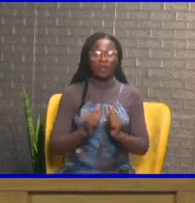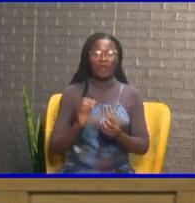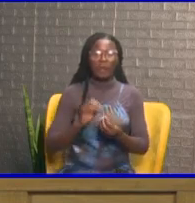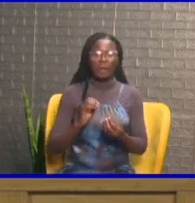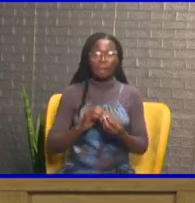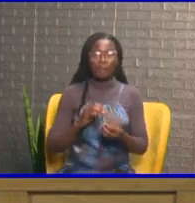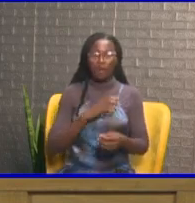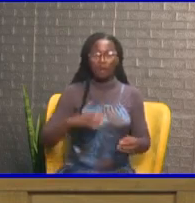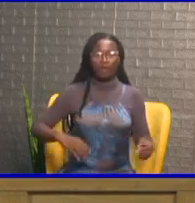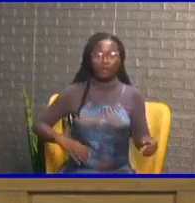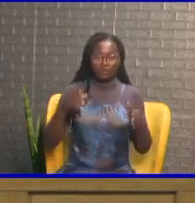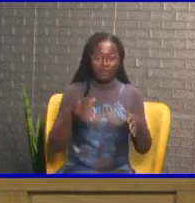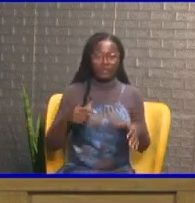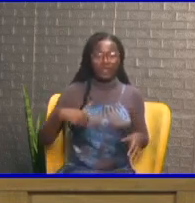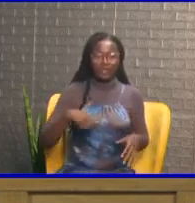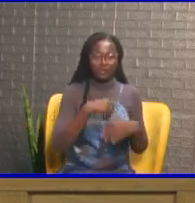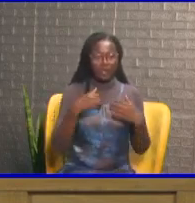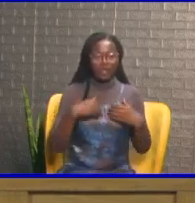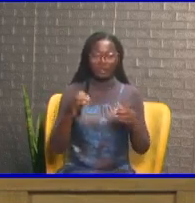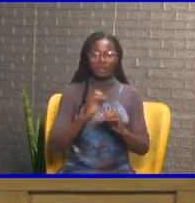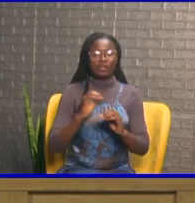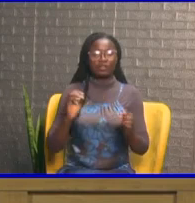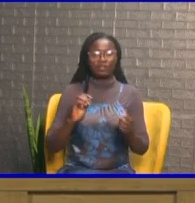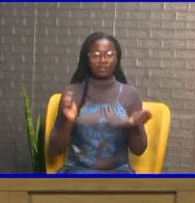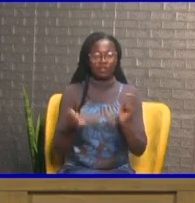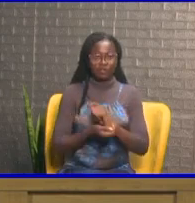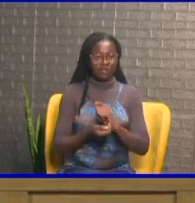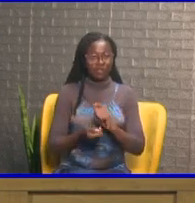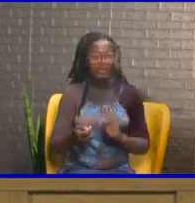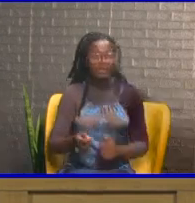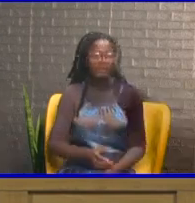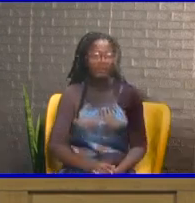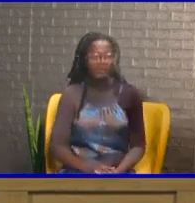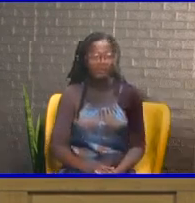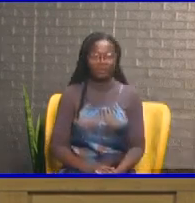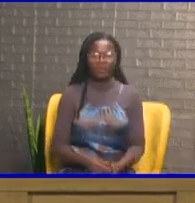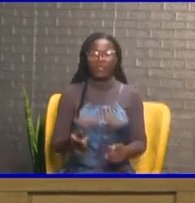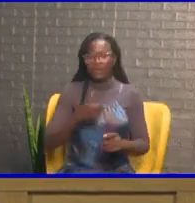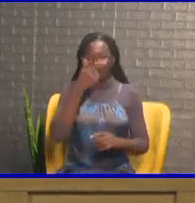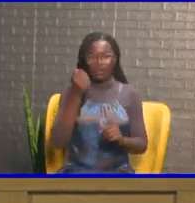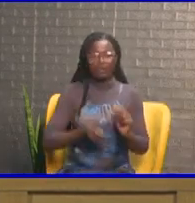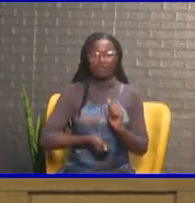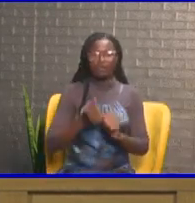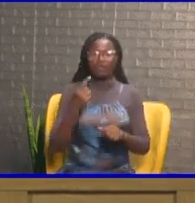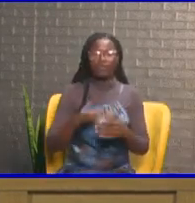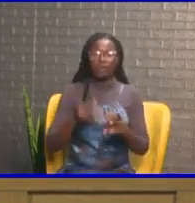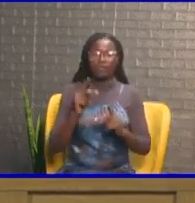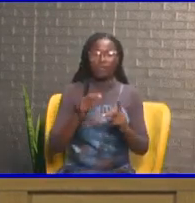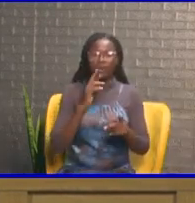is happening? Huh? Pastor King. Because most of what people are eating in churches is shoe bread.